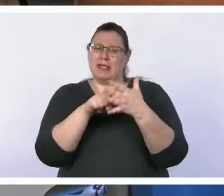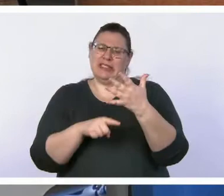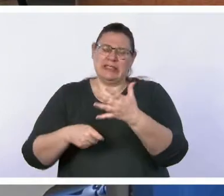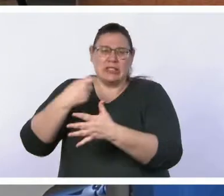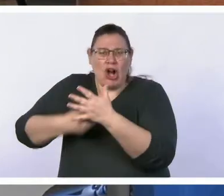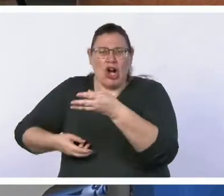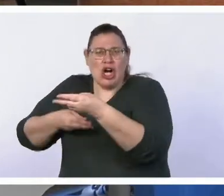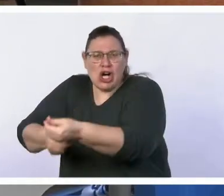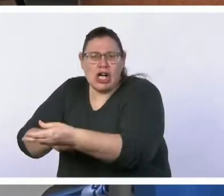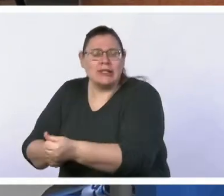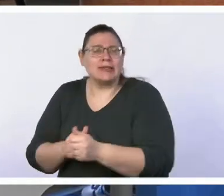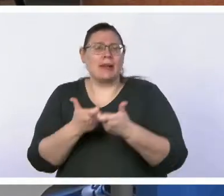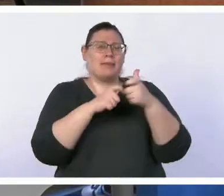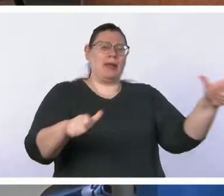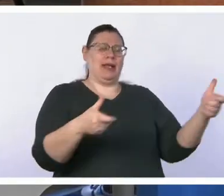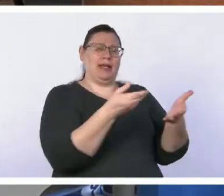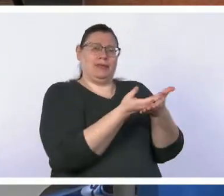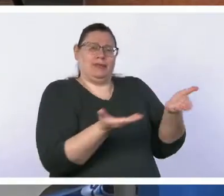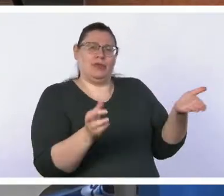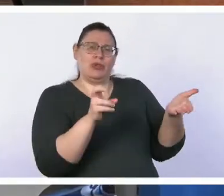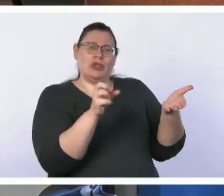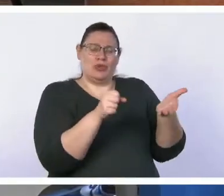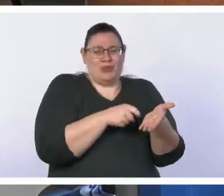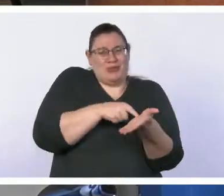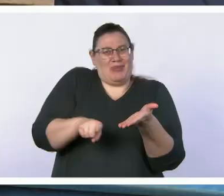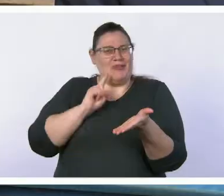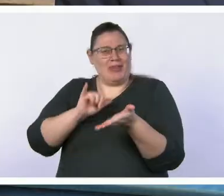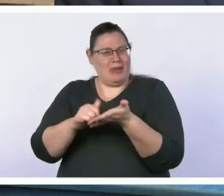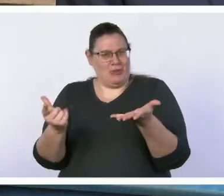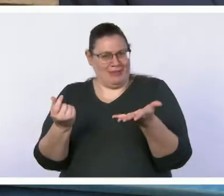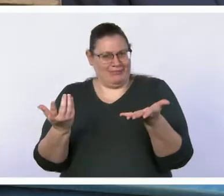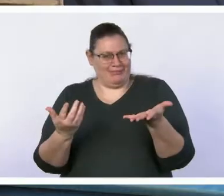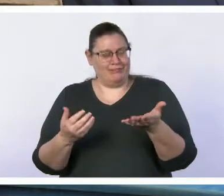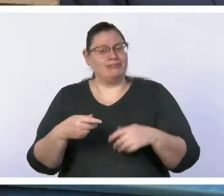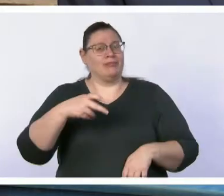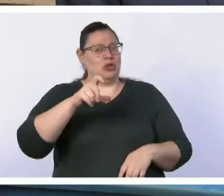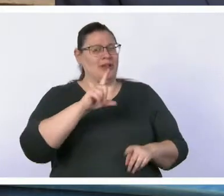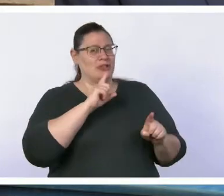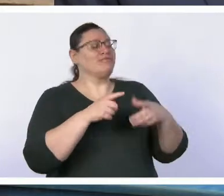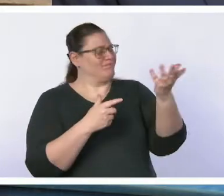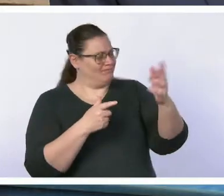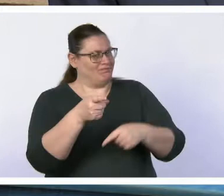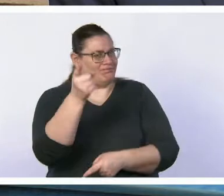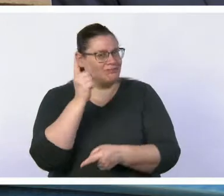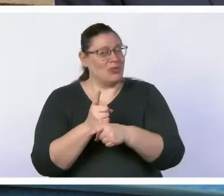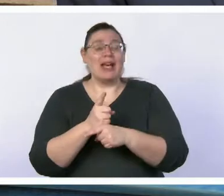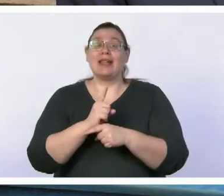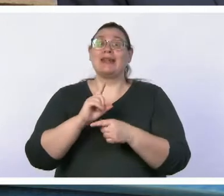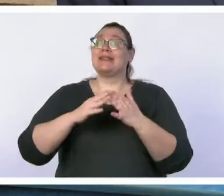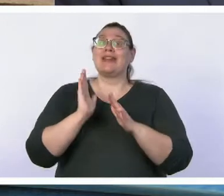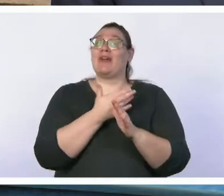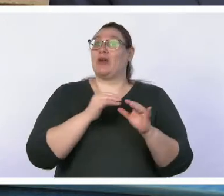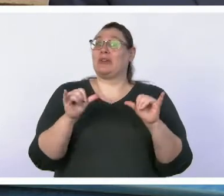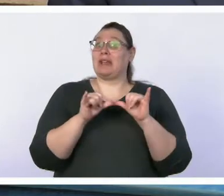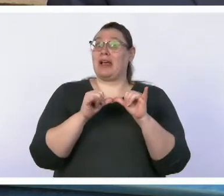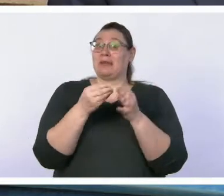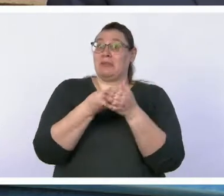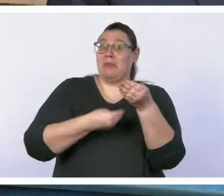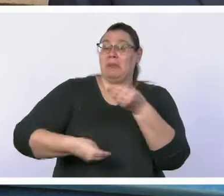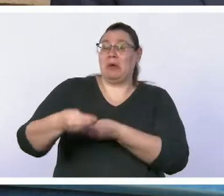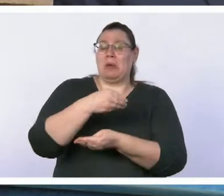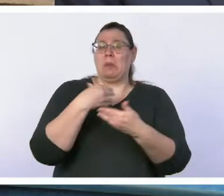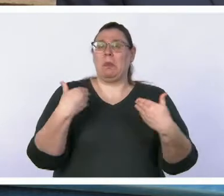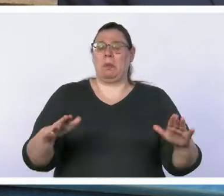What are the huge resources to pay against those expenditures? Well, you're right, Maria. In a city of our size, obviously the budget is an